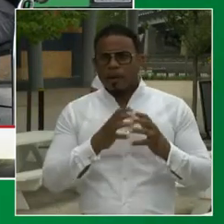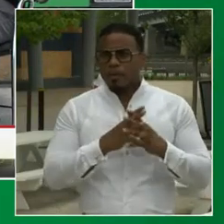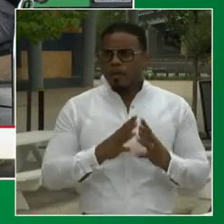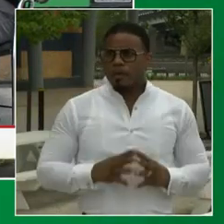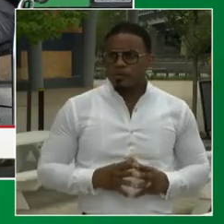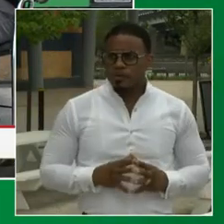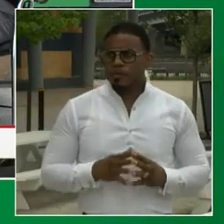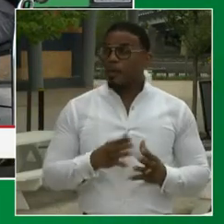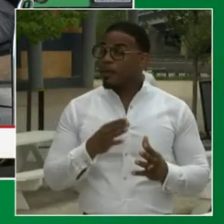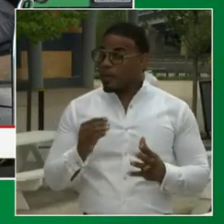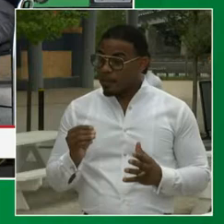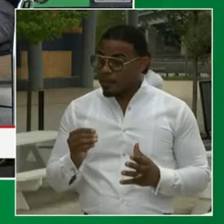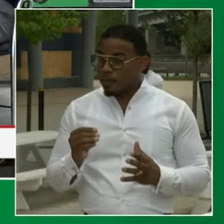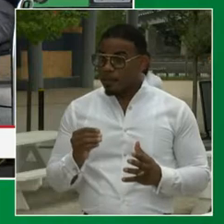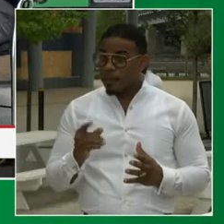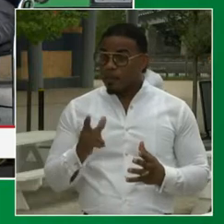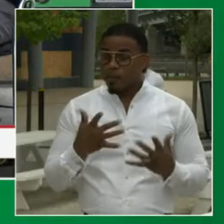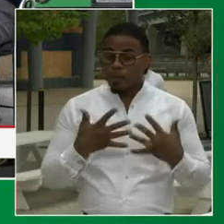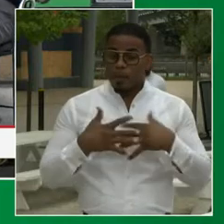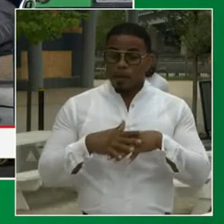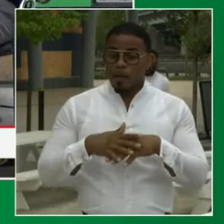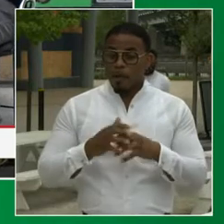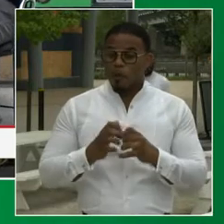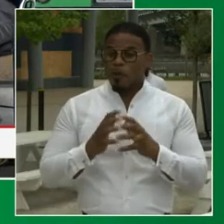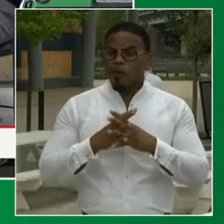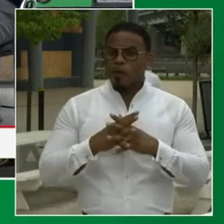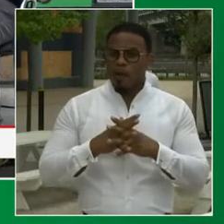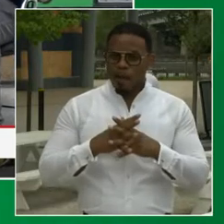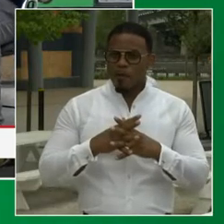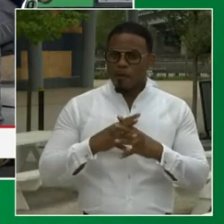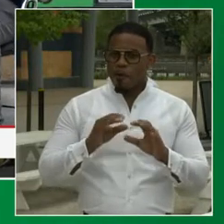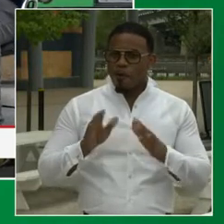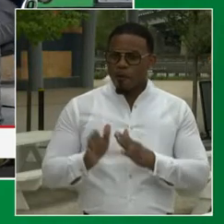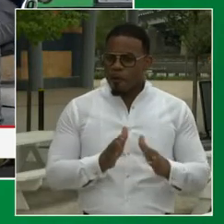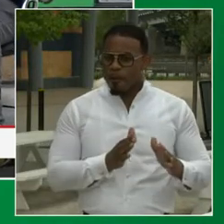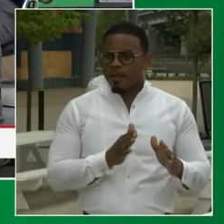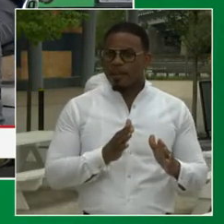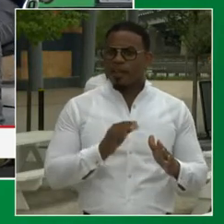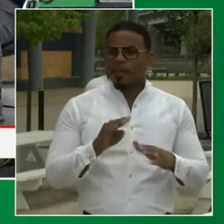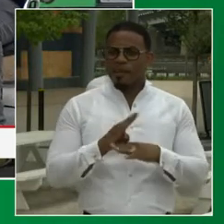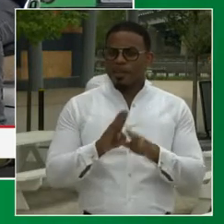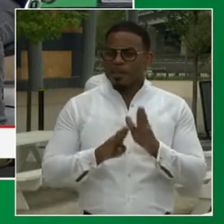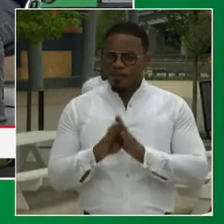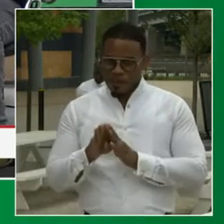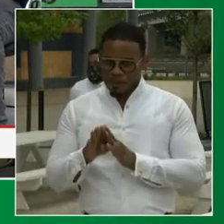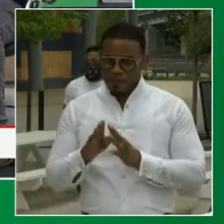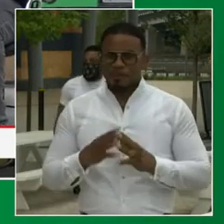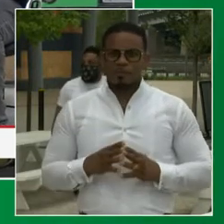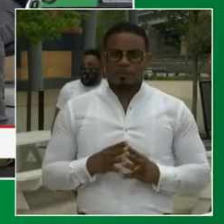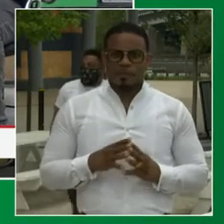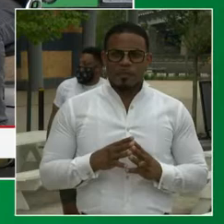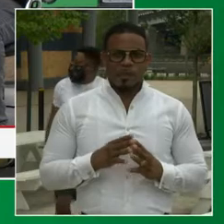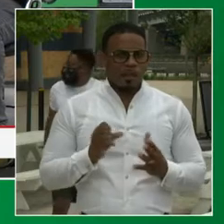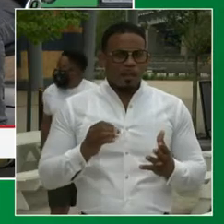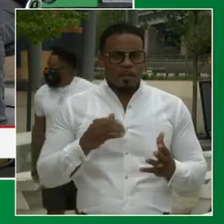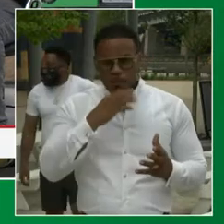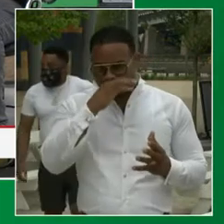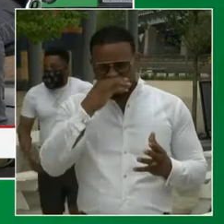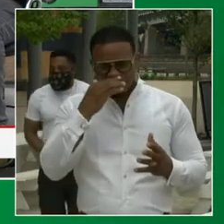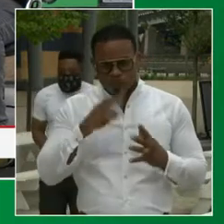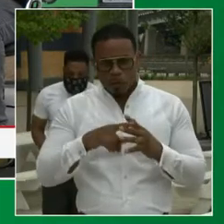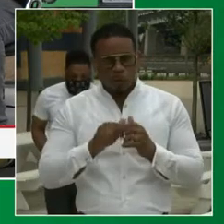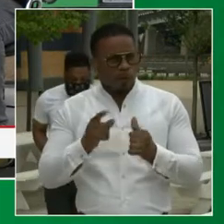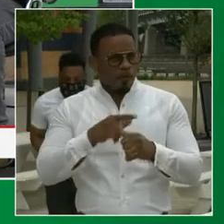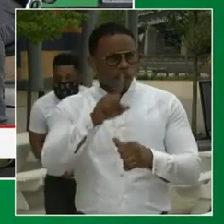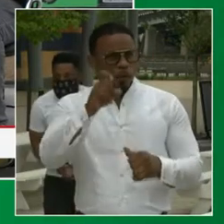development. And you blend grassroots organizing and business development. So let's start off with the